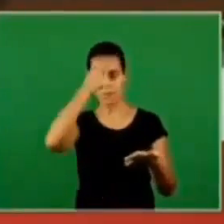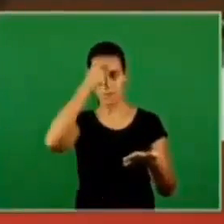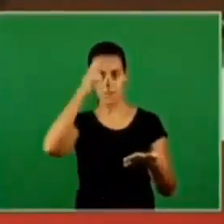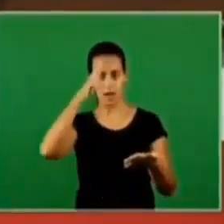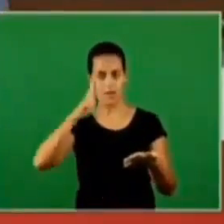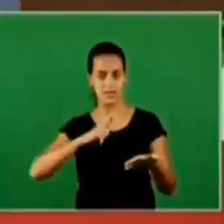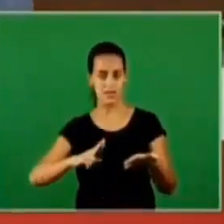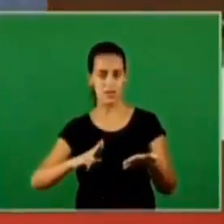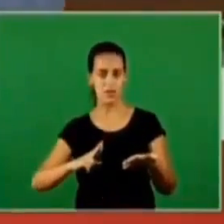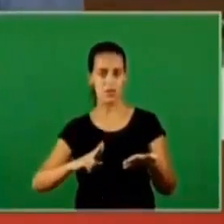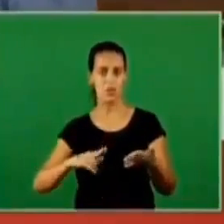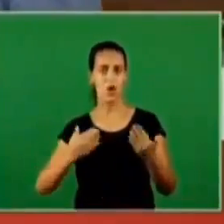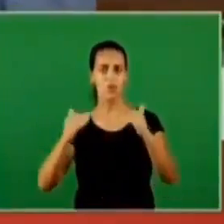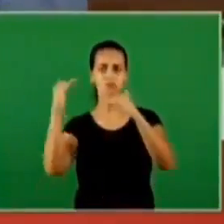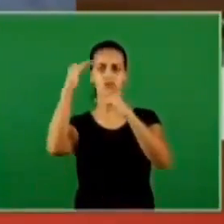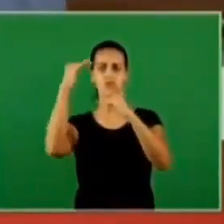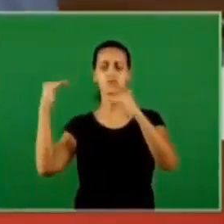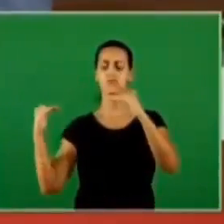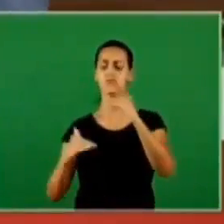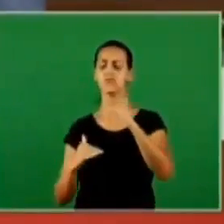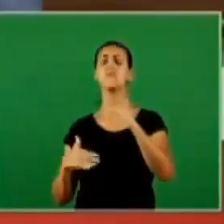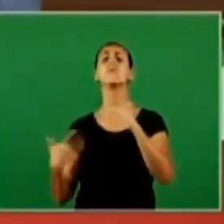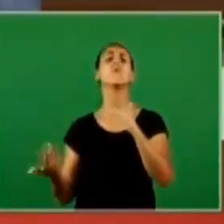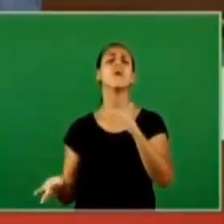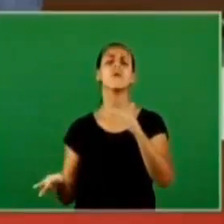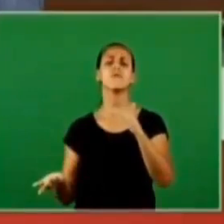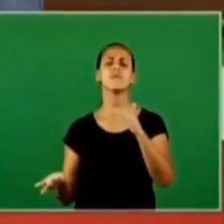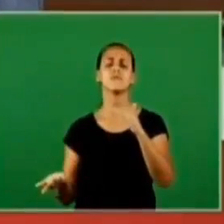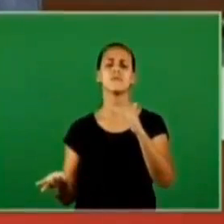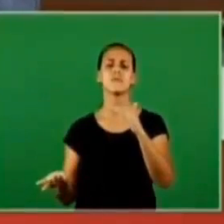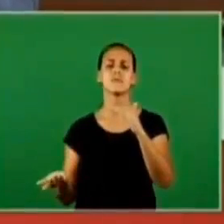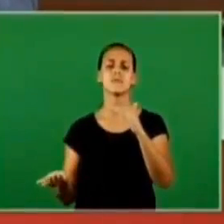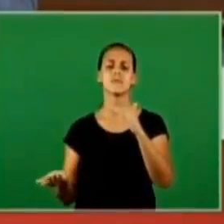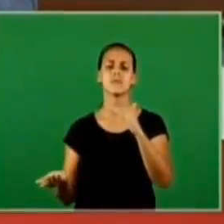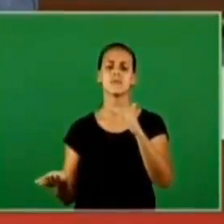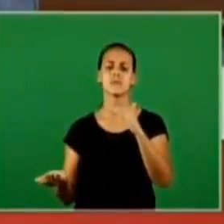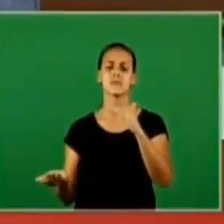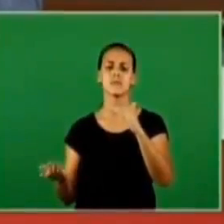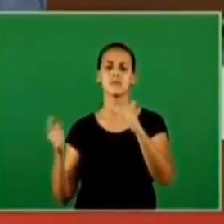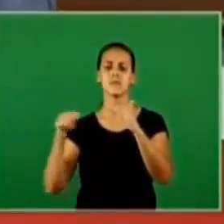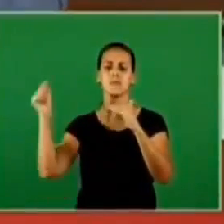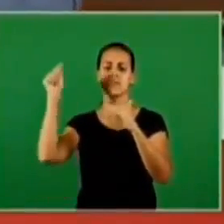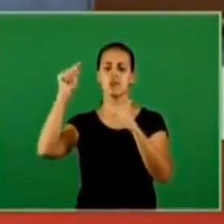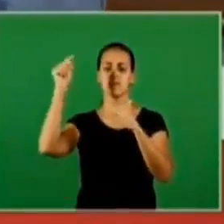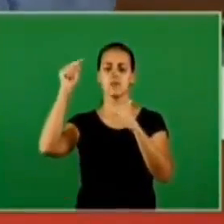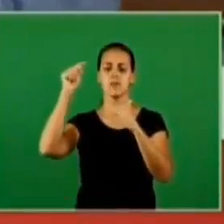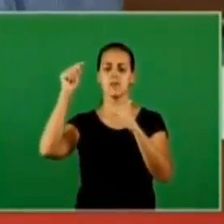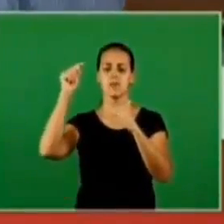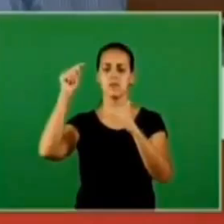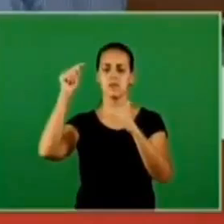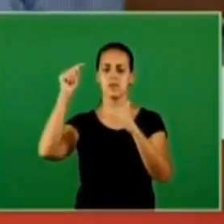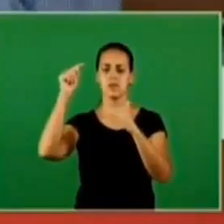interpretation, am I here or there? Am I in the creative work?